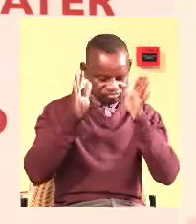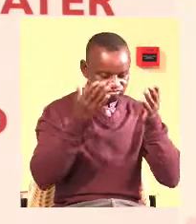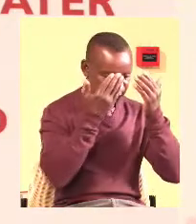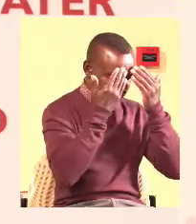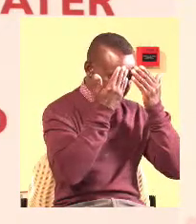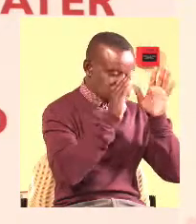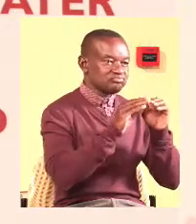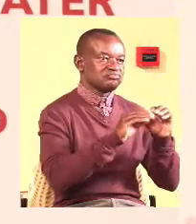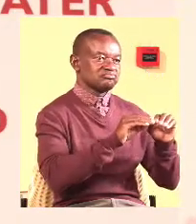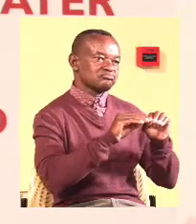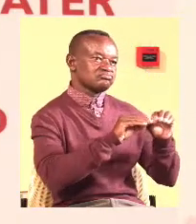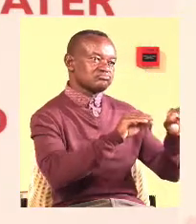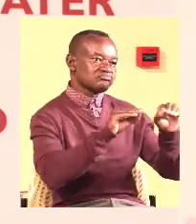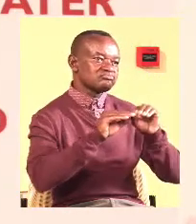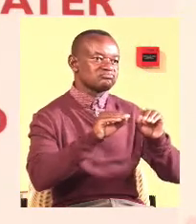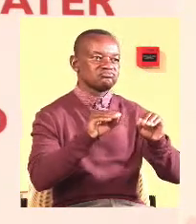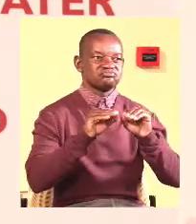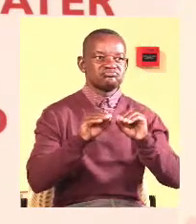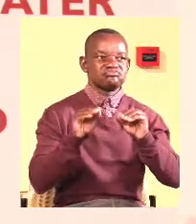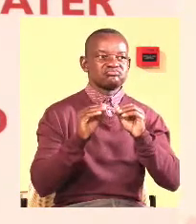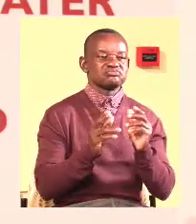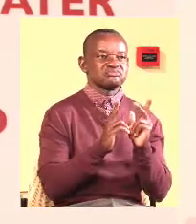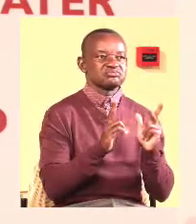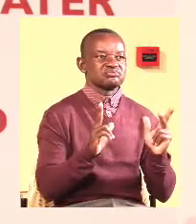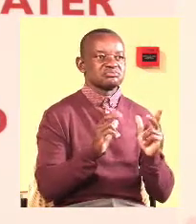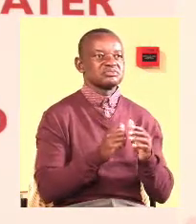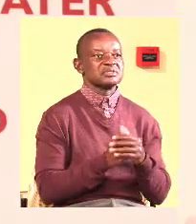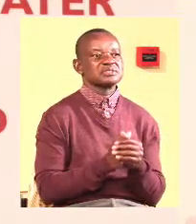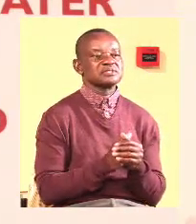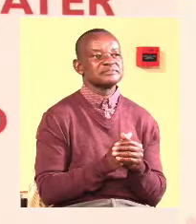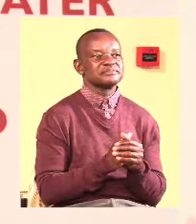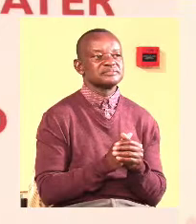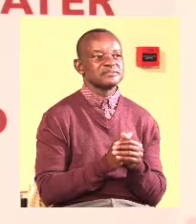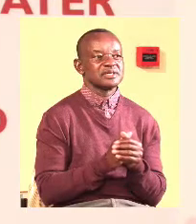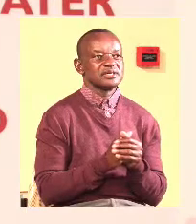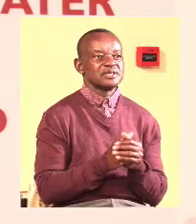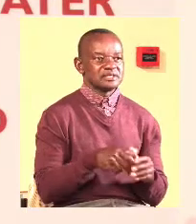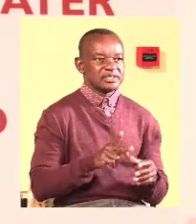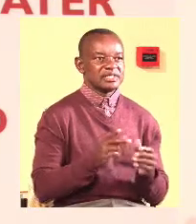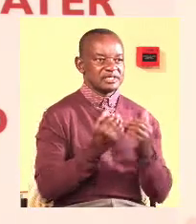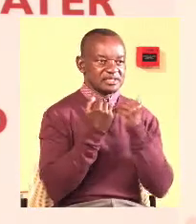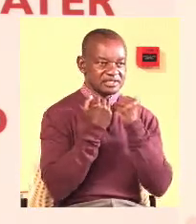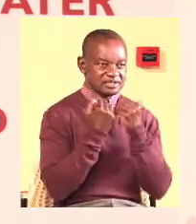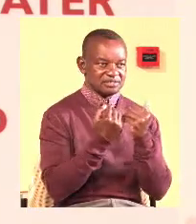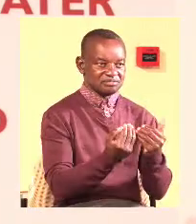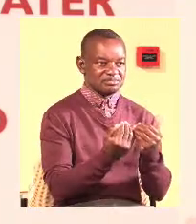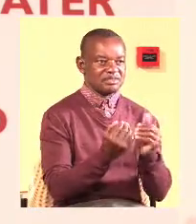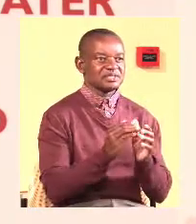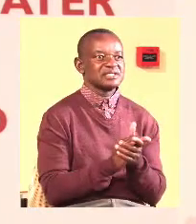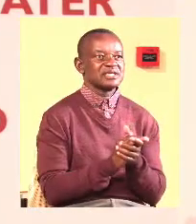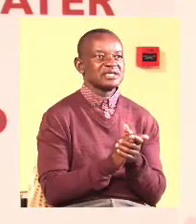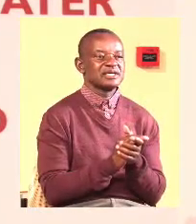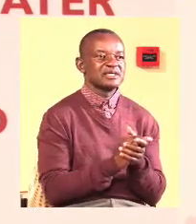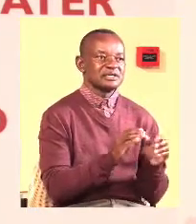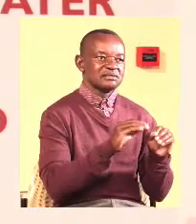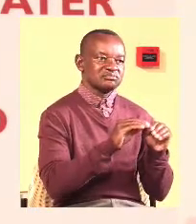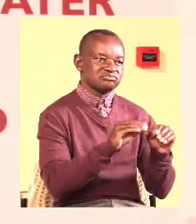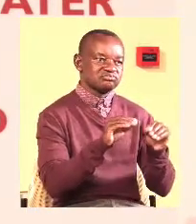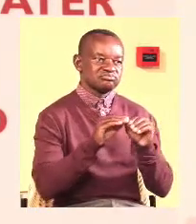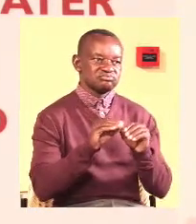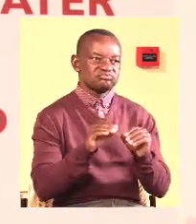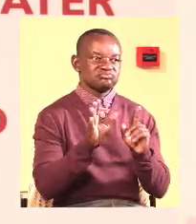communities. It's about, most importantly, to help our communities to change our